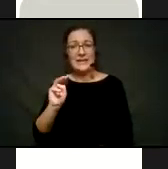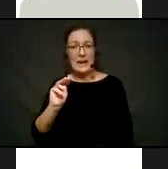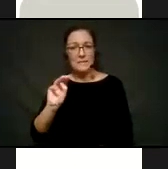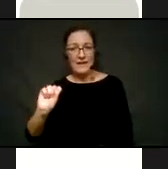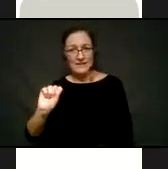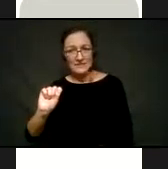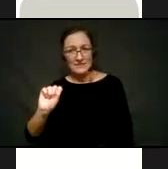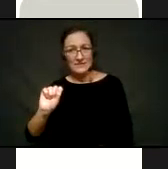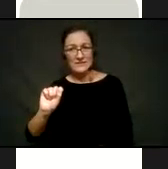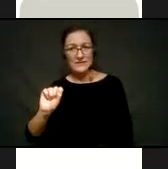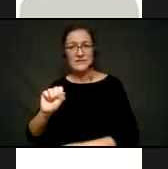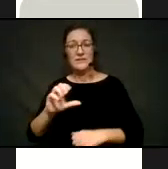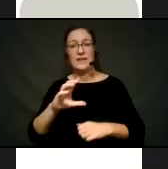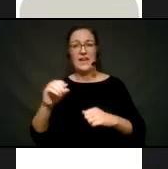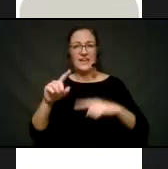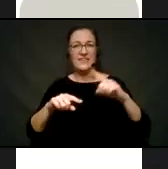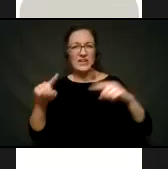as well?